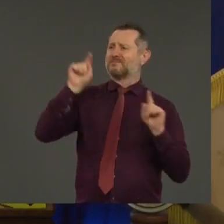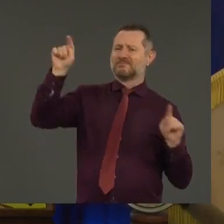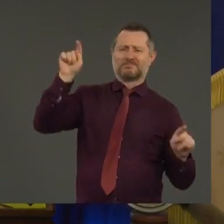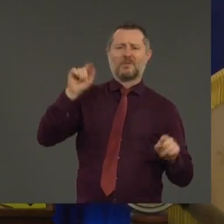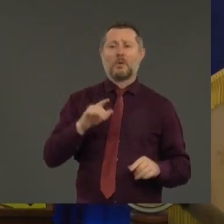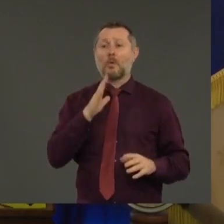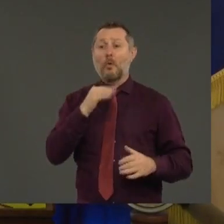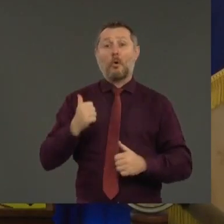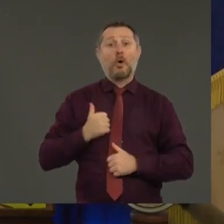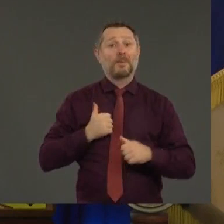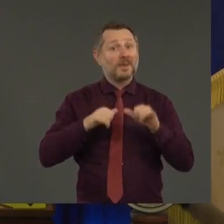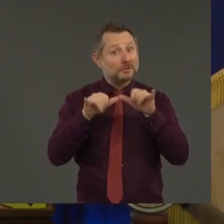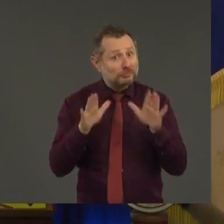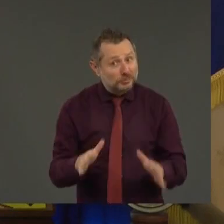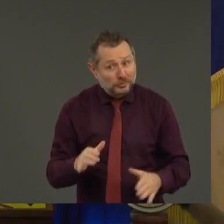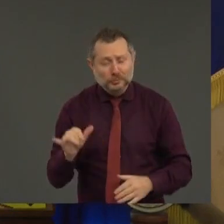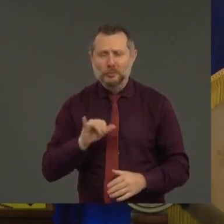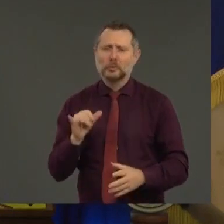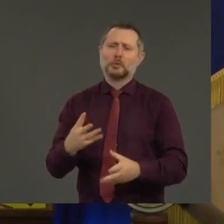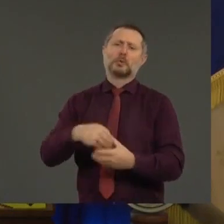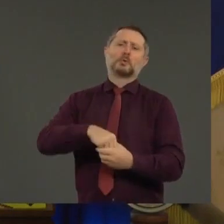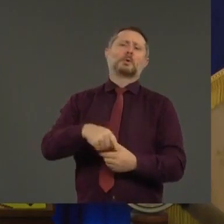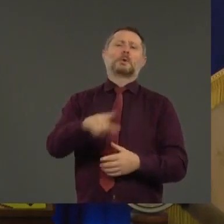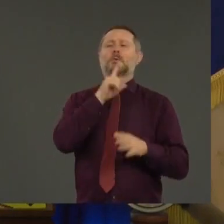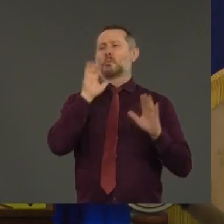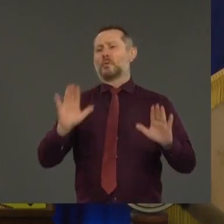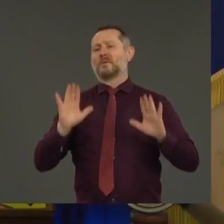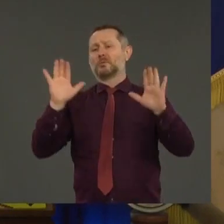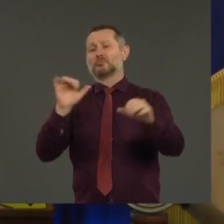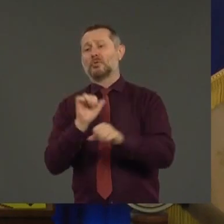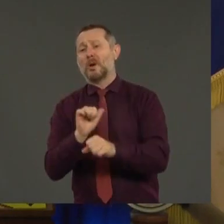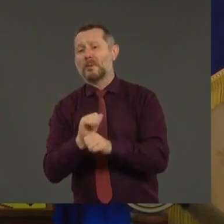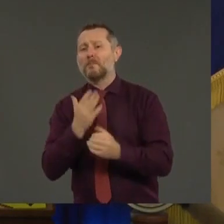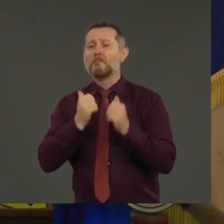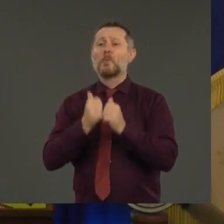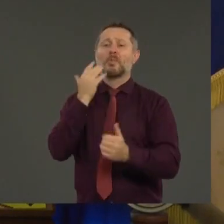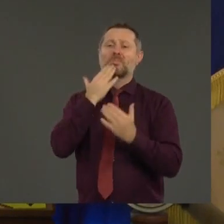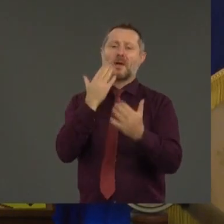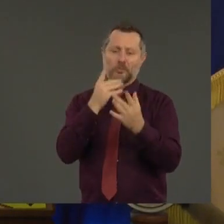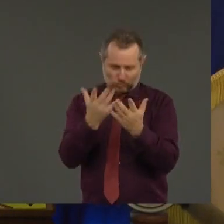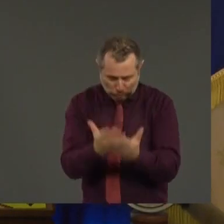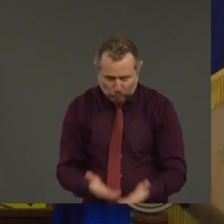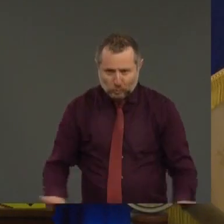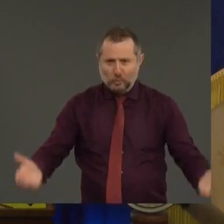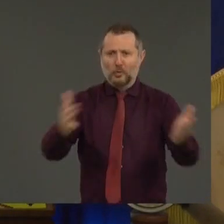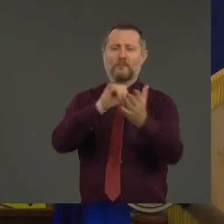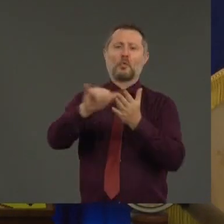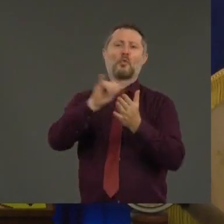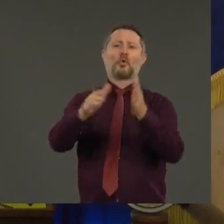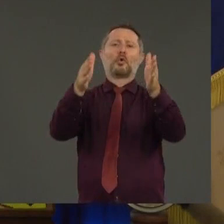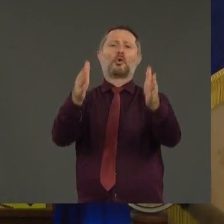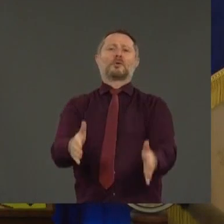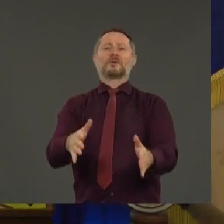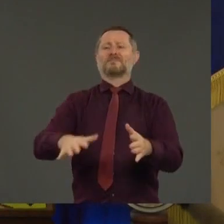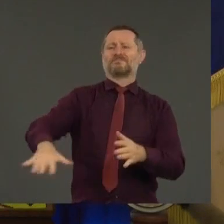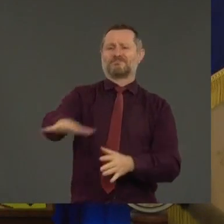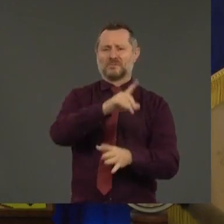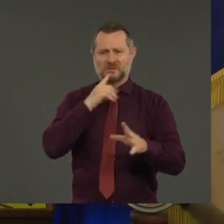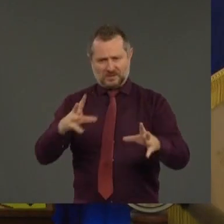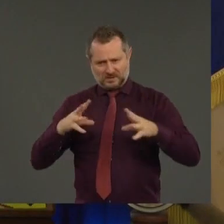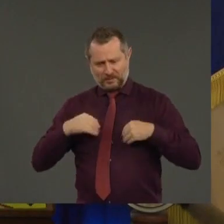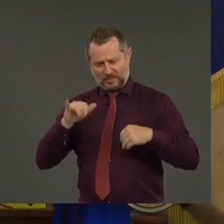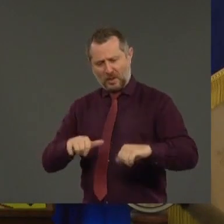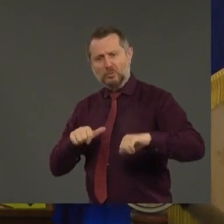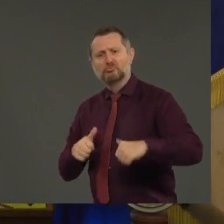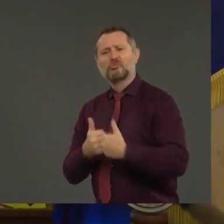of Engineers that did a great job, and most of all, to the great people of the state who rose to the occasion, who